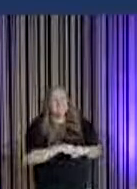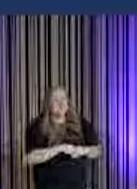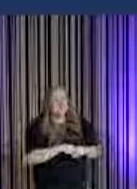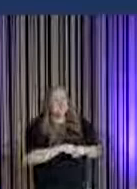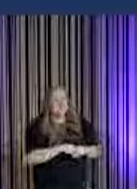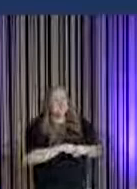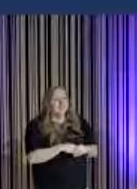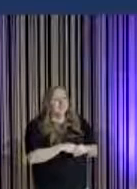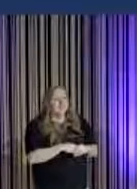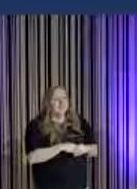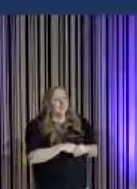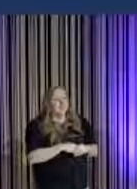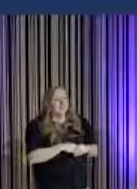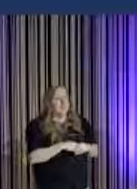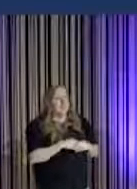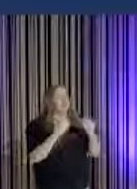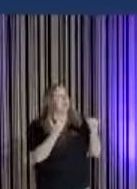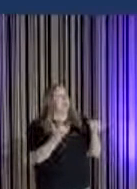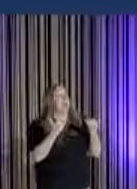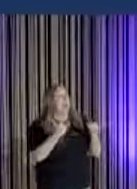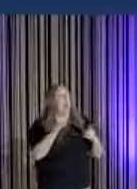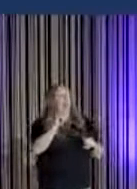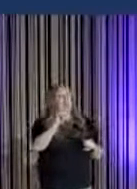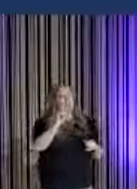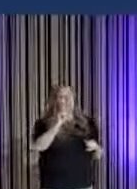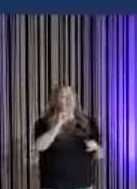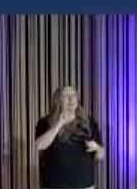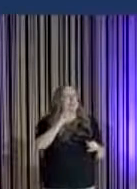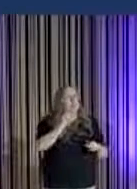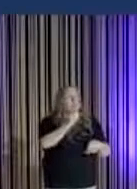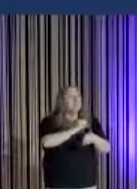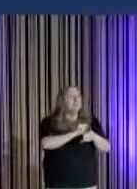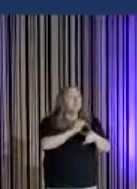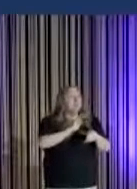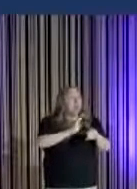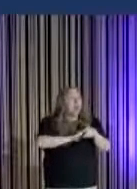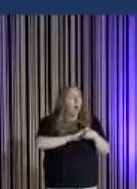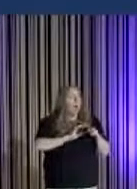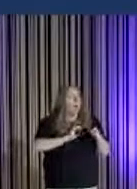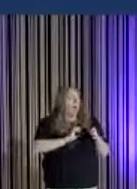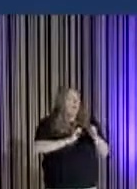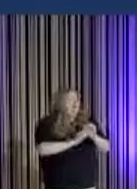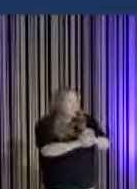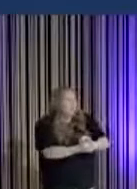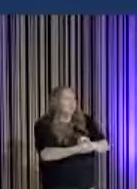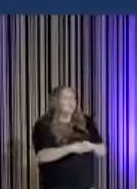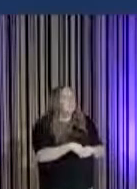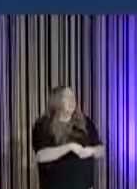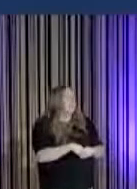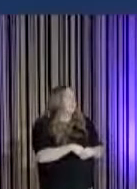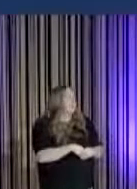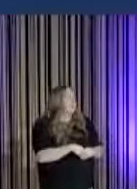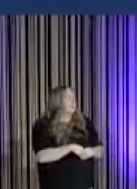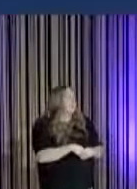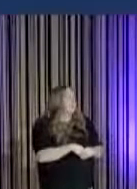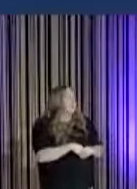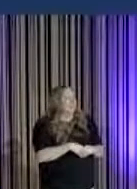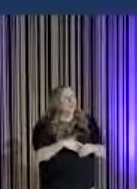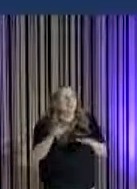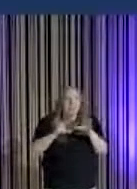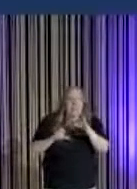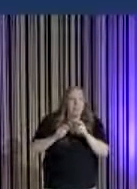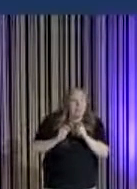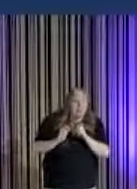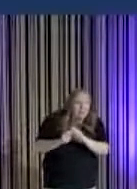speak now, Tara is working on chemical pollutions and biodiversity. What is the impact of chemical pollution that we